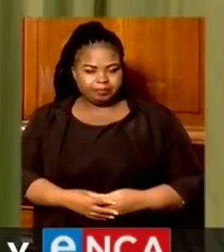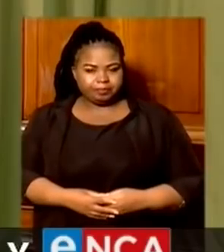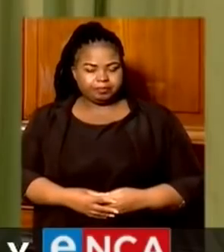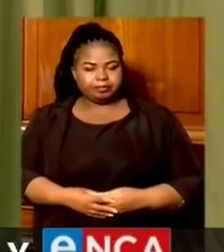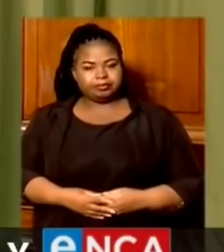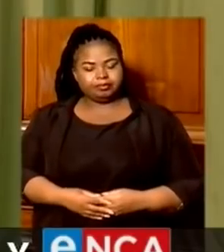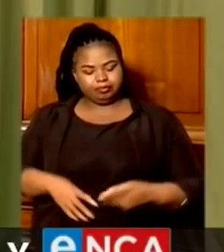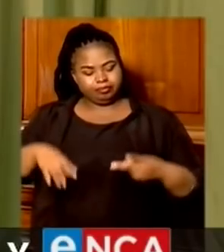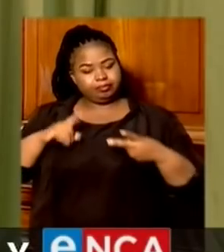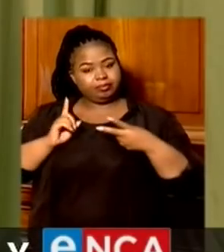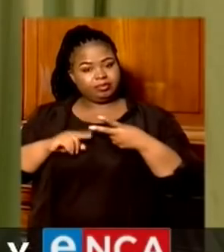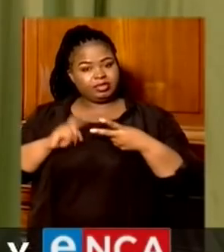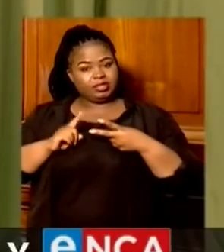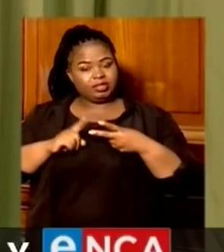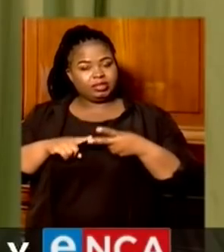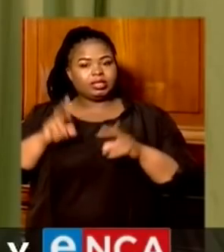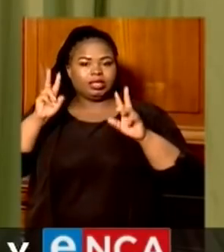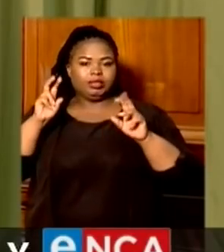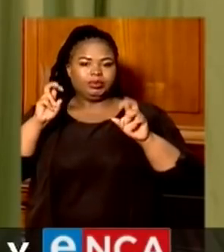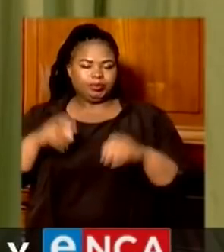The second issue relates to the